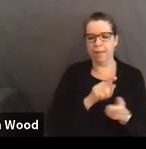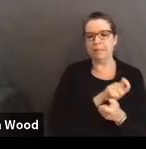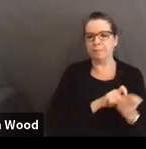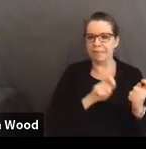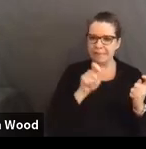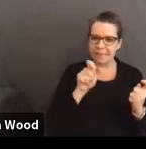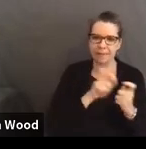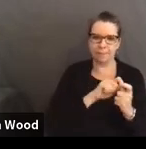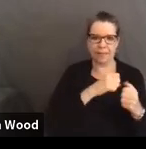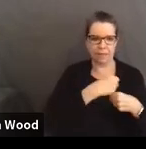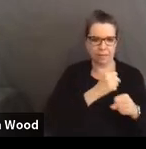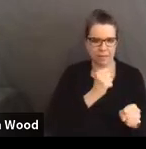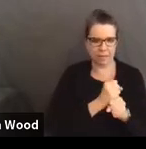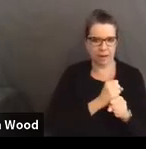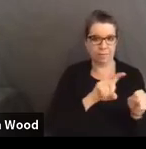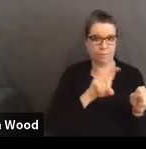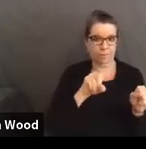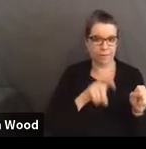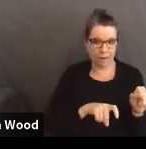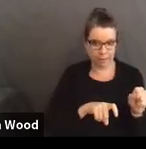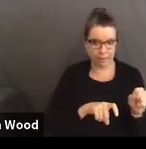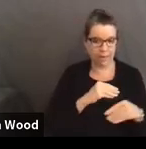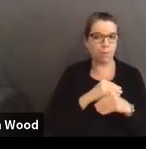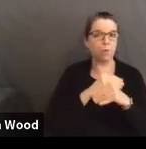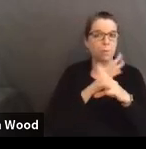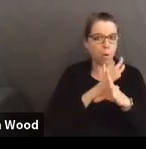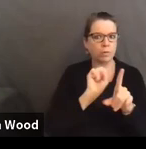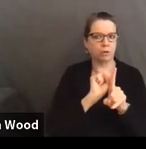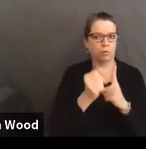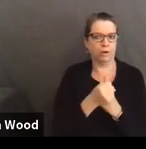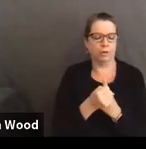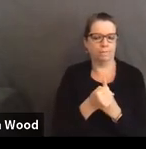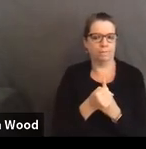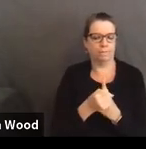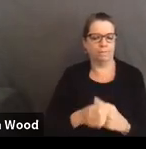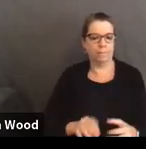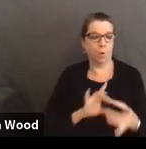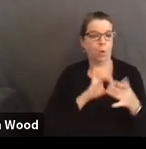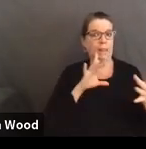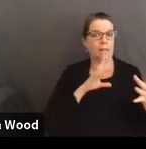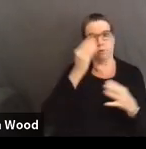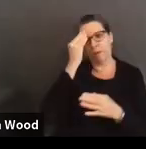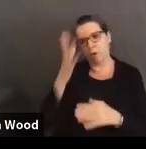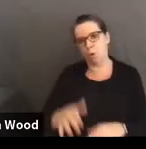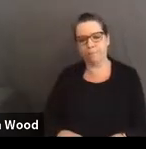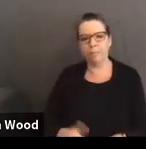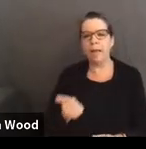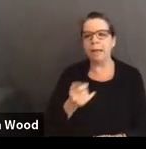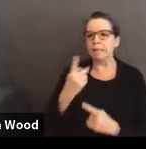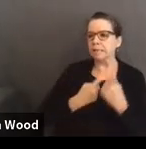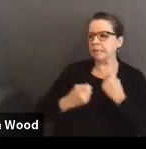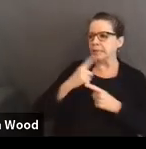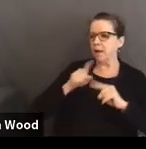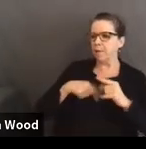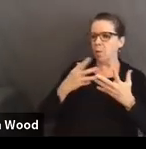specifically designed for Texas and the remote learning situation. We're getting several questions on wanting